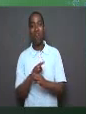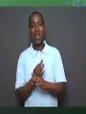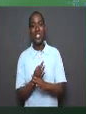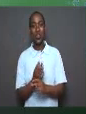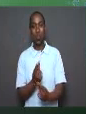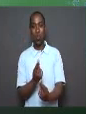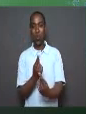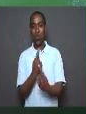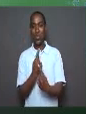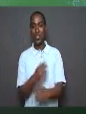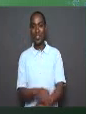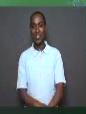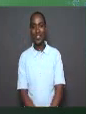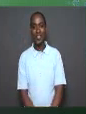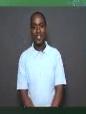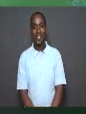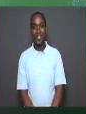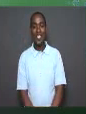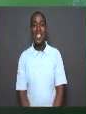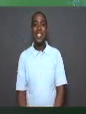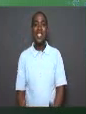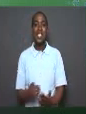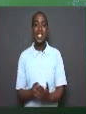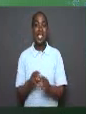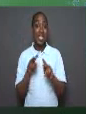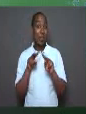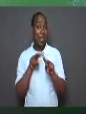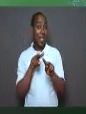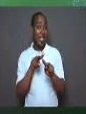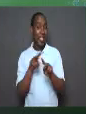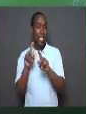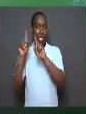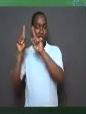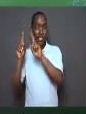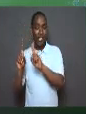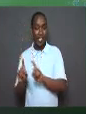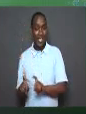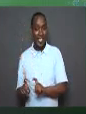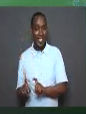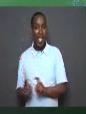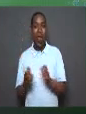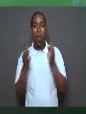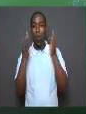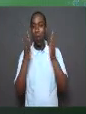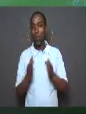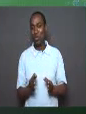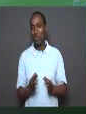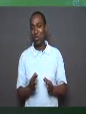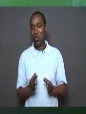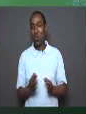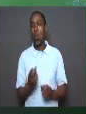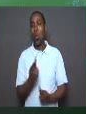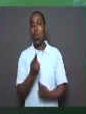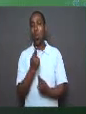of proteins, let us look at a test that can determine the presence